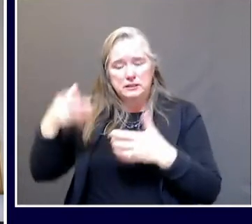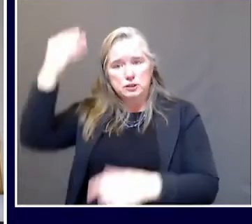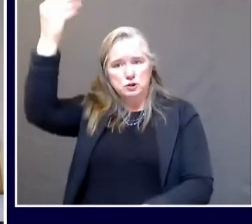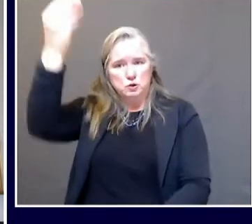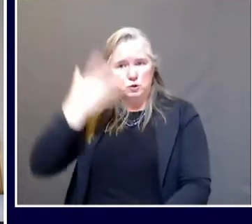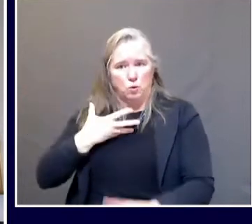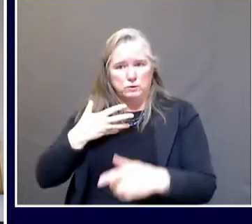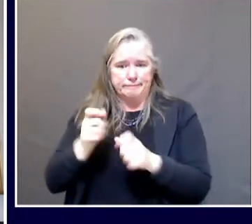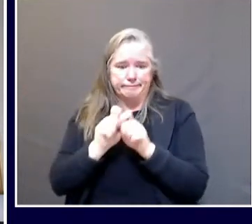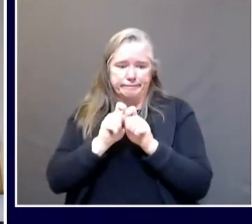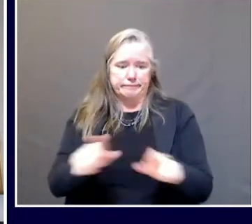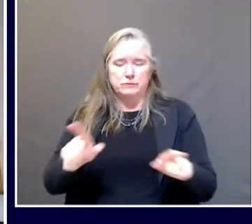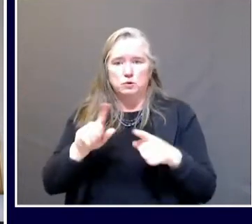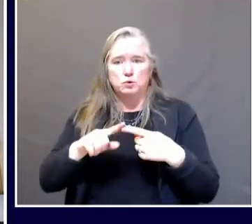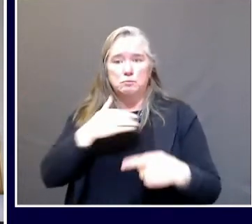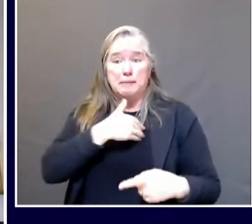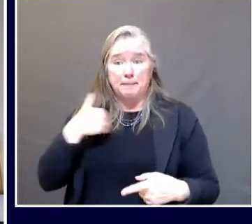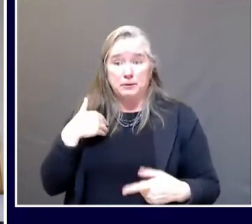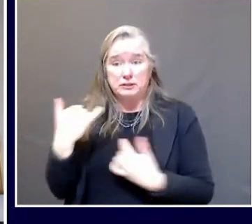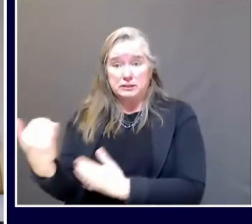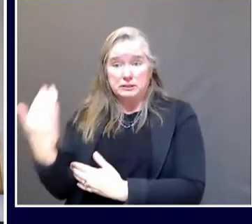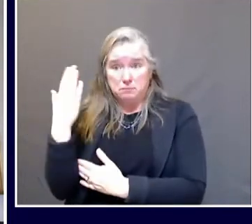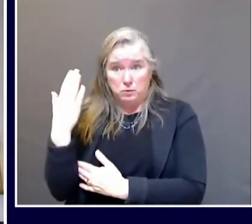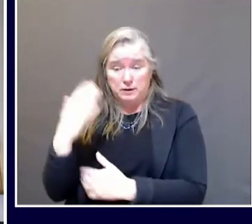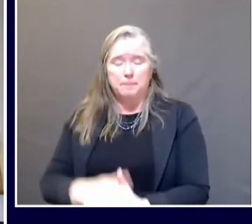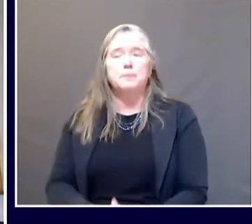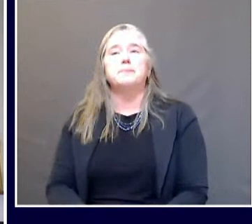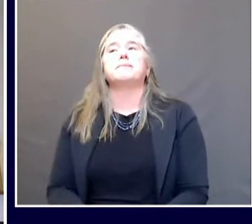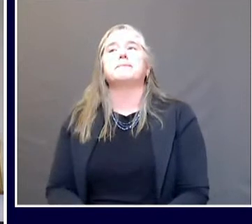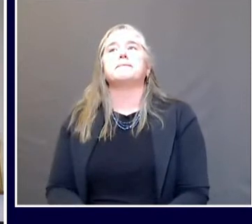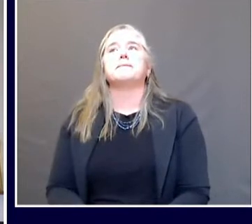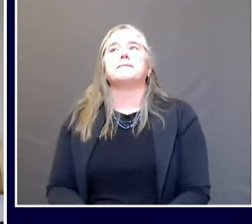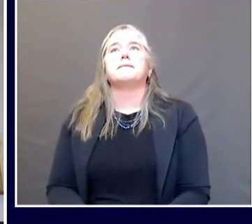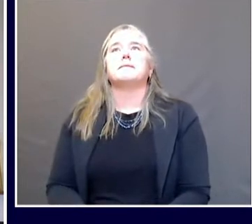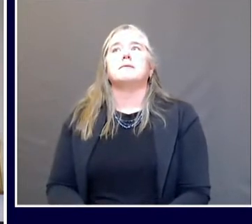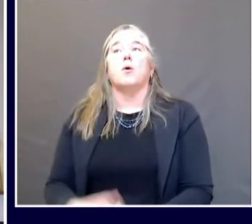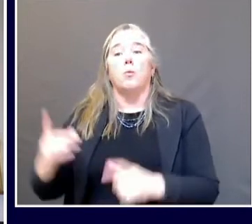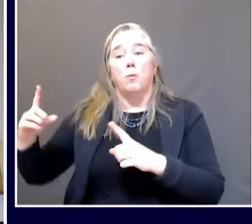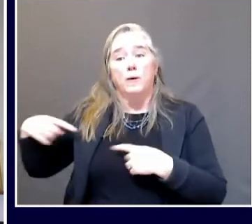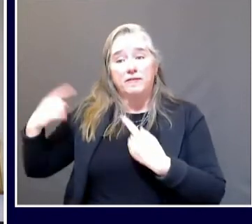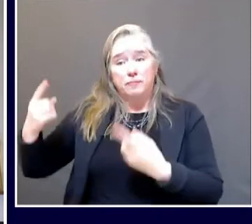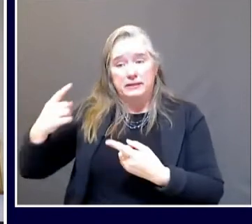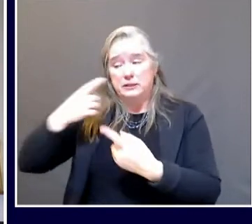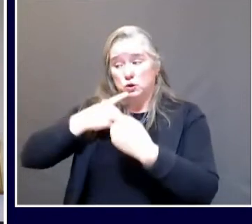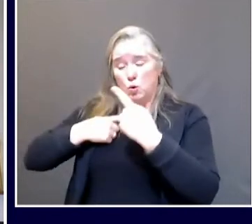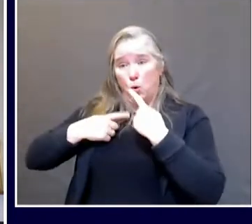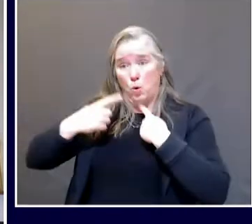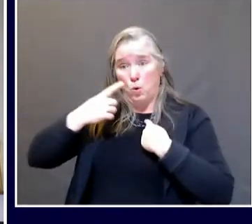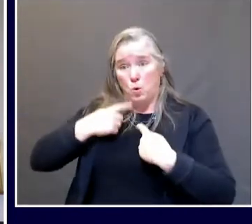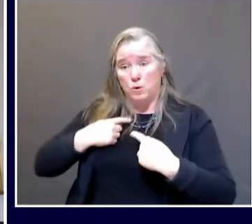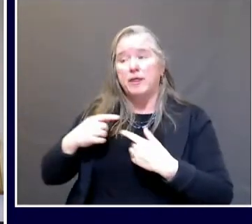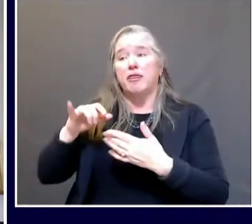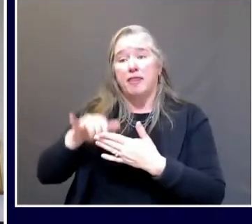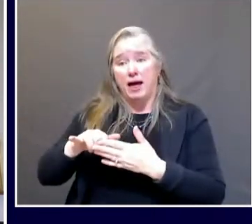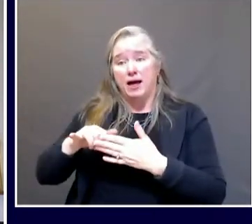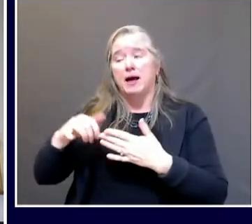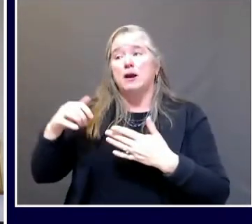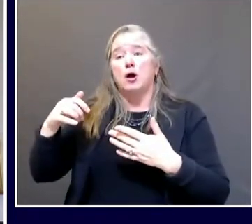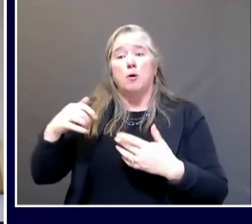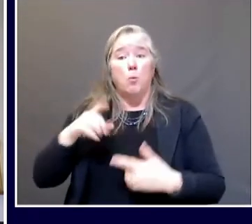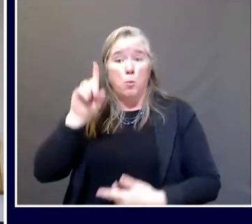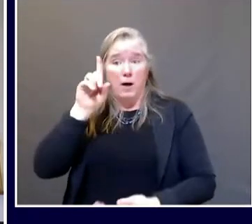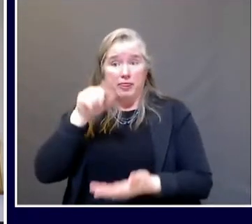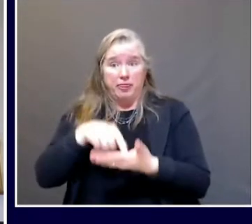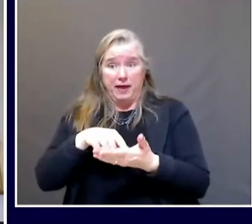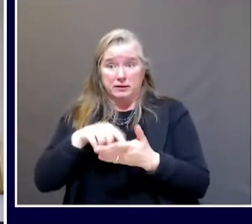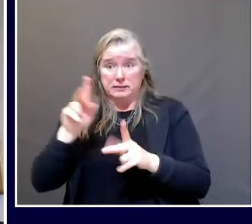that the notion that there were second doses physically present on a shelf that could be